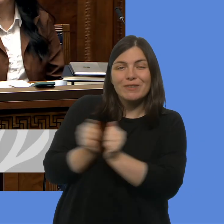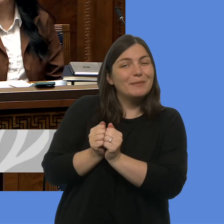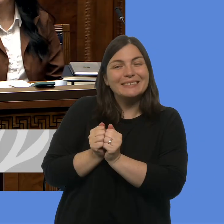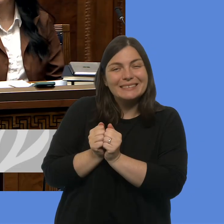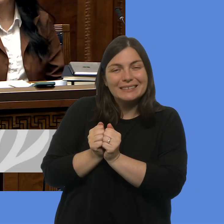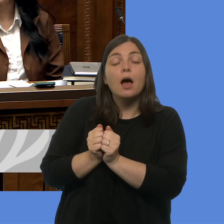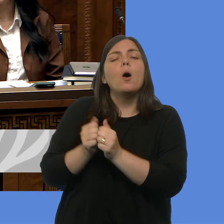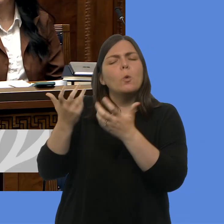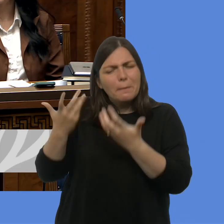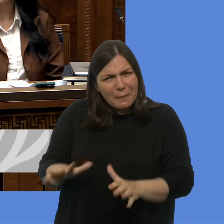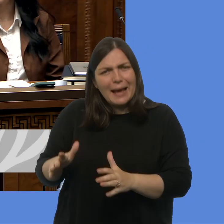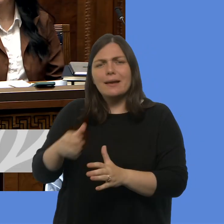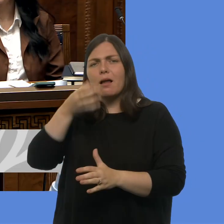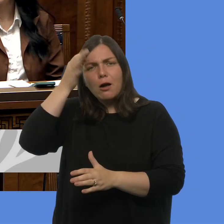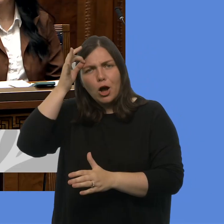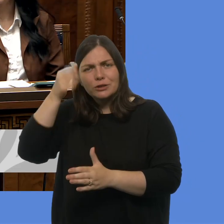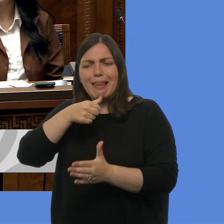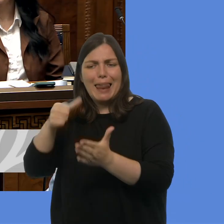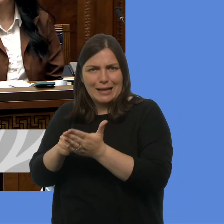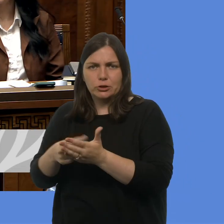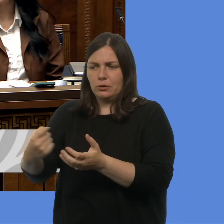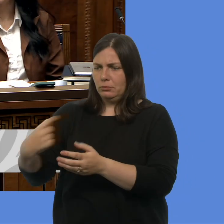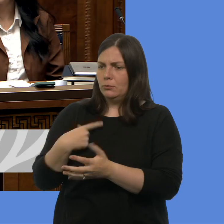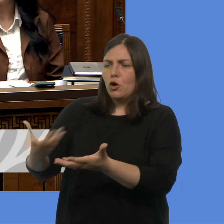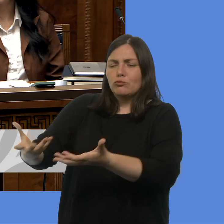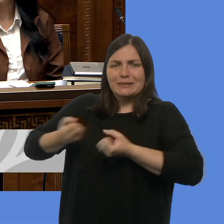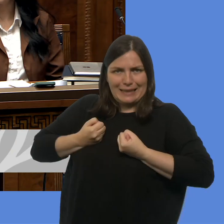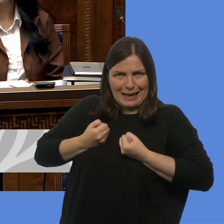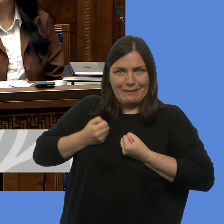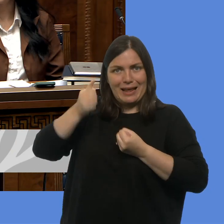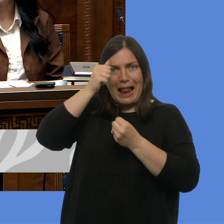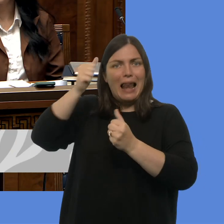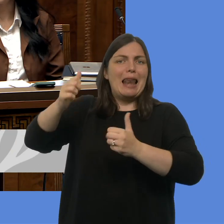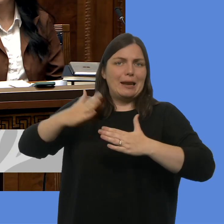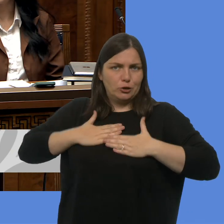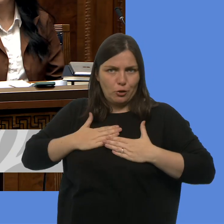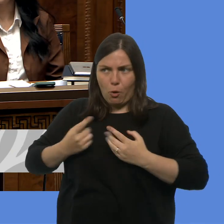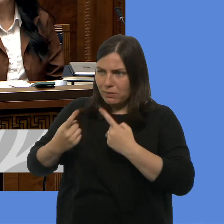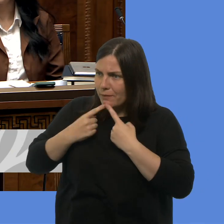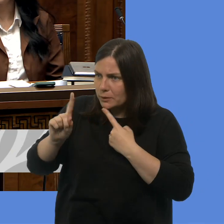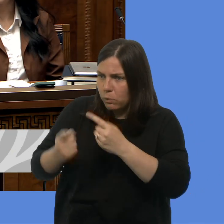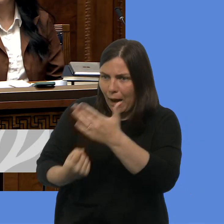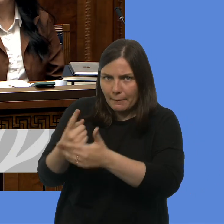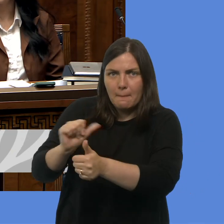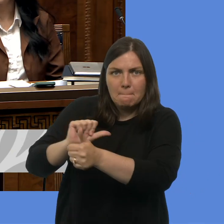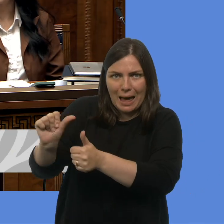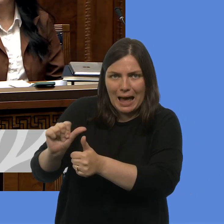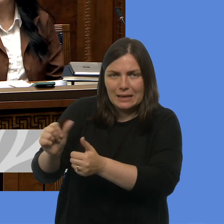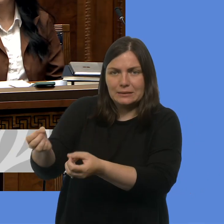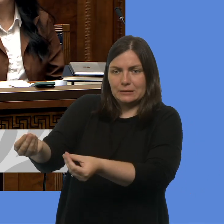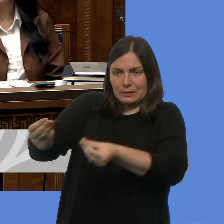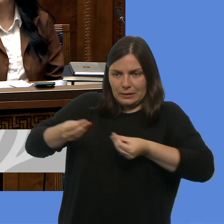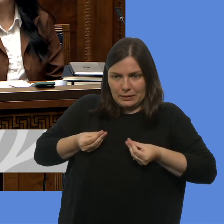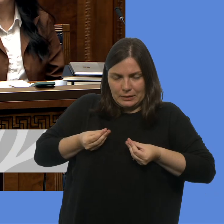a letter from the council letting us know just about the motion and inviting comment. The reality is international relations aren't